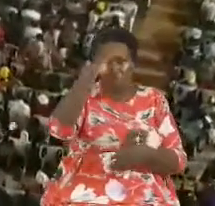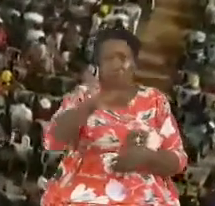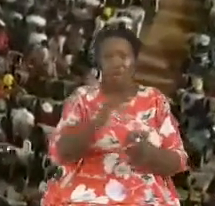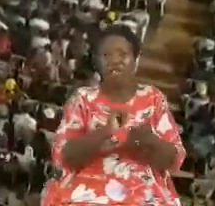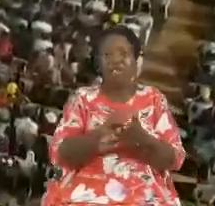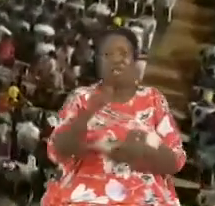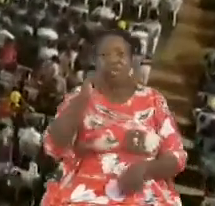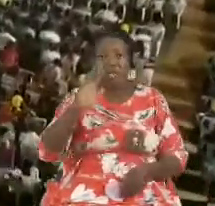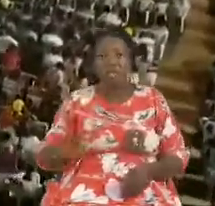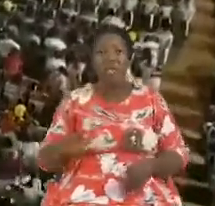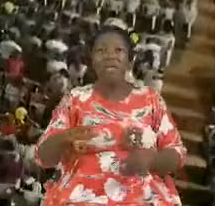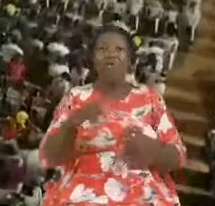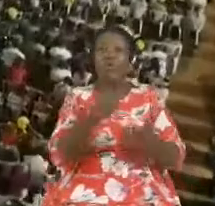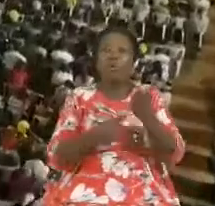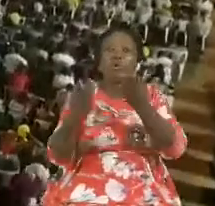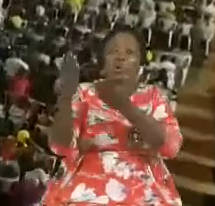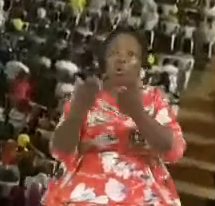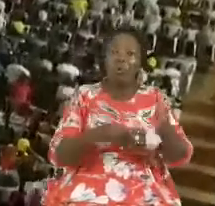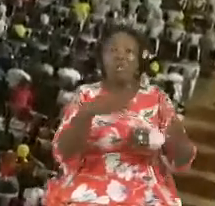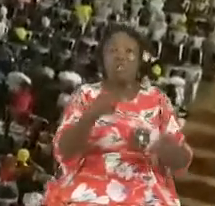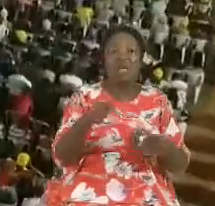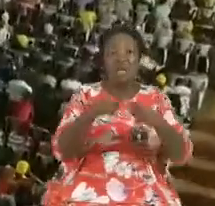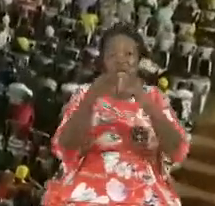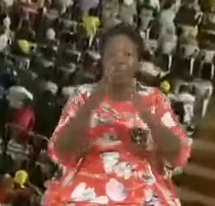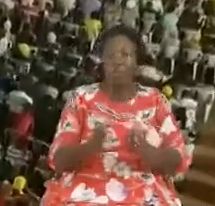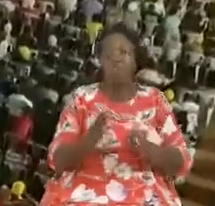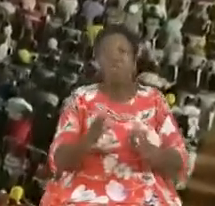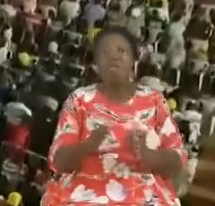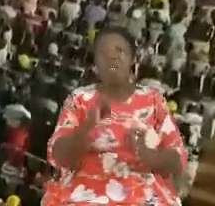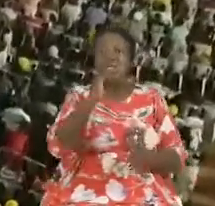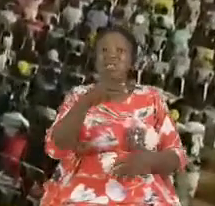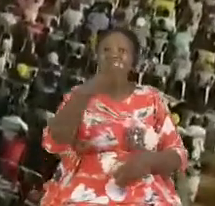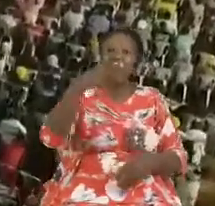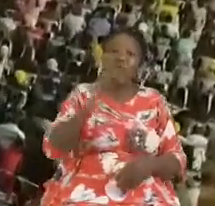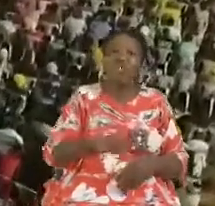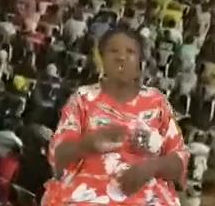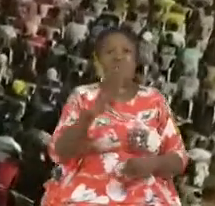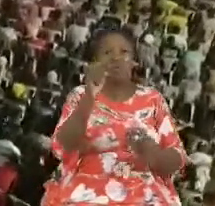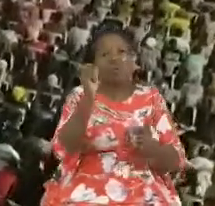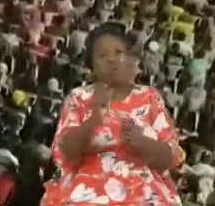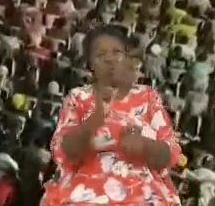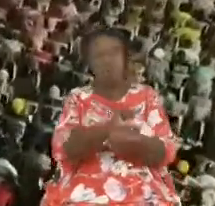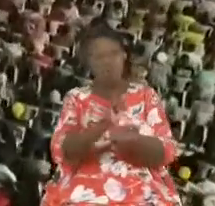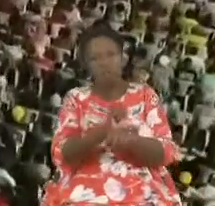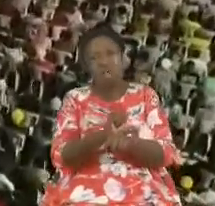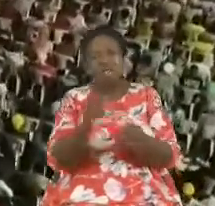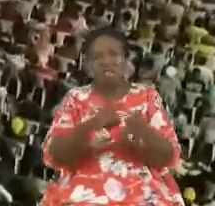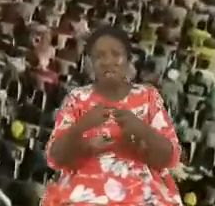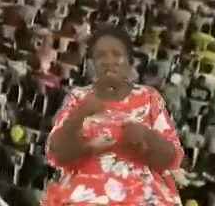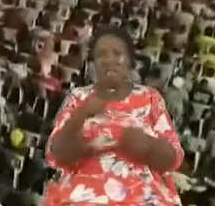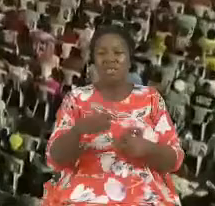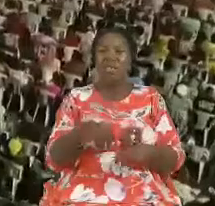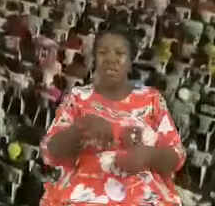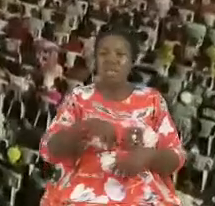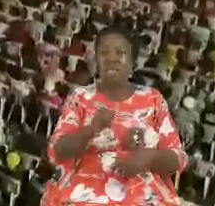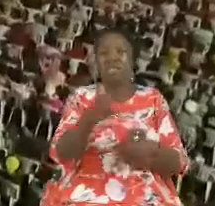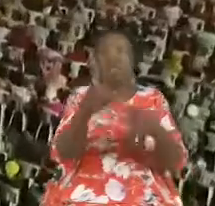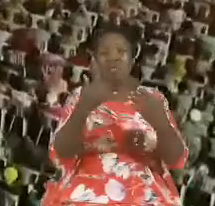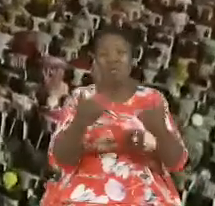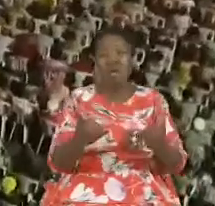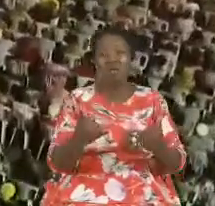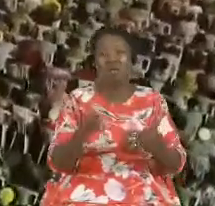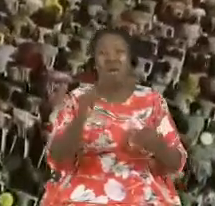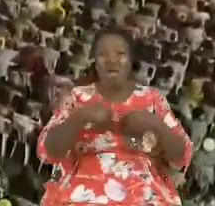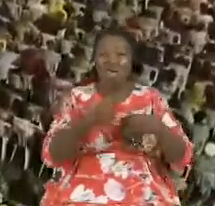the woman and God, and between that boy, that girl and God? What brings the enmity is the wicked